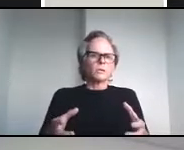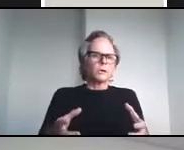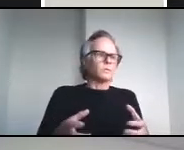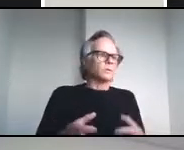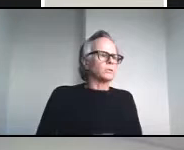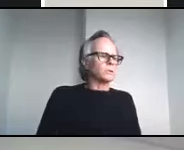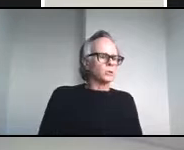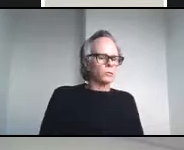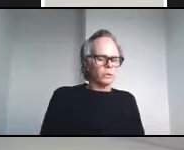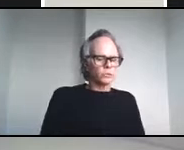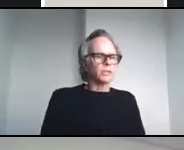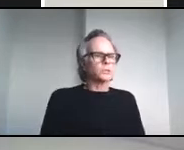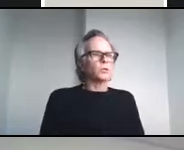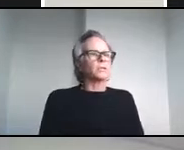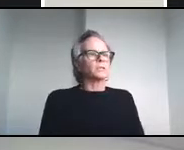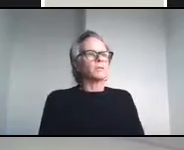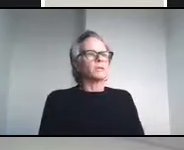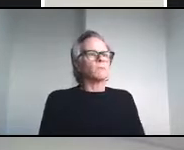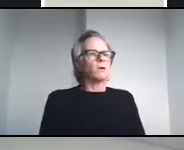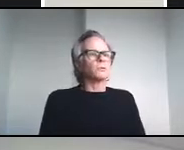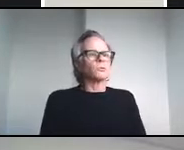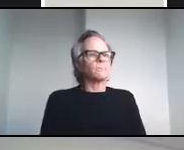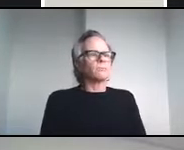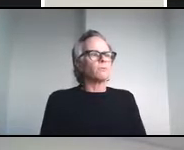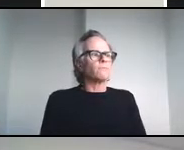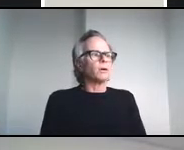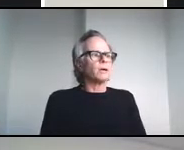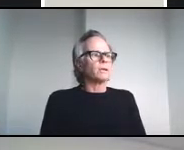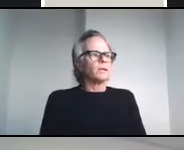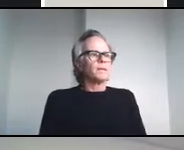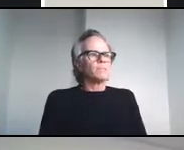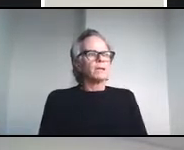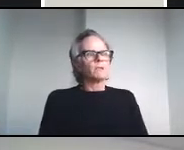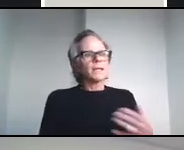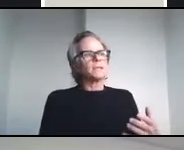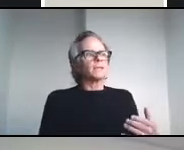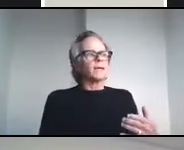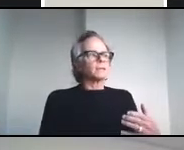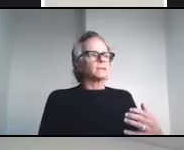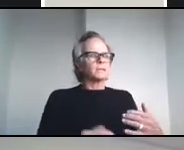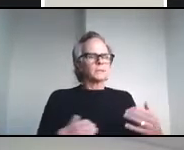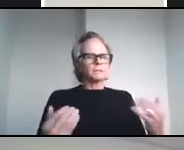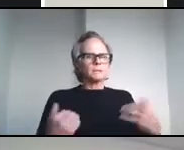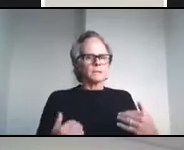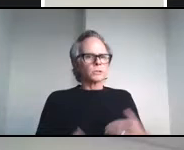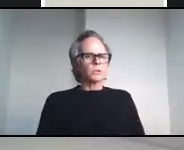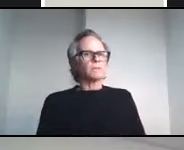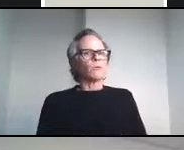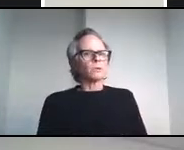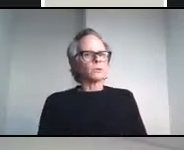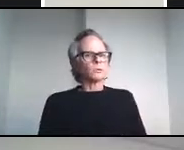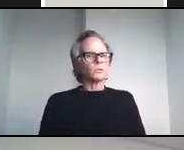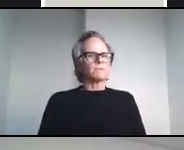is open to the children here. So that's certainly something we want to improve upon. And related to that is it's